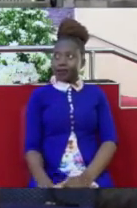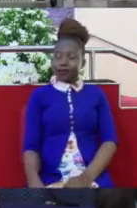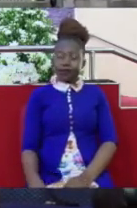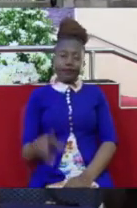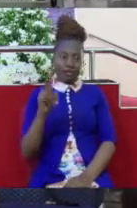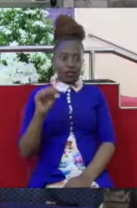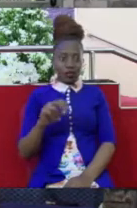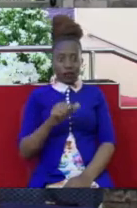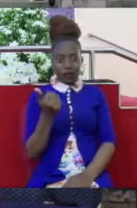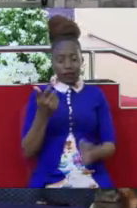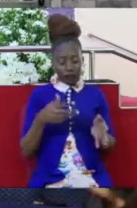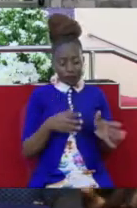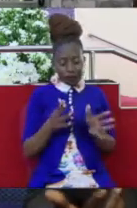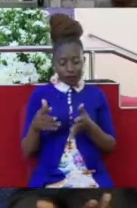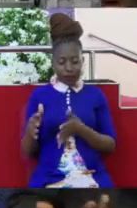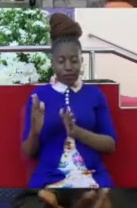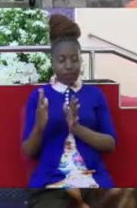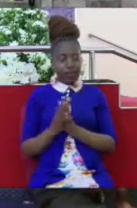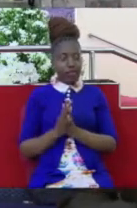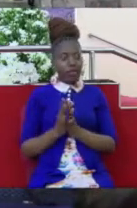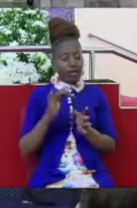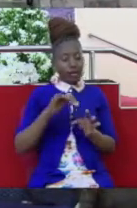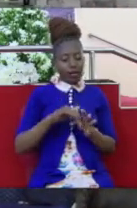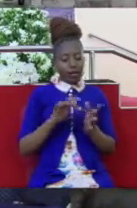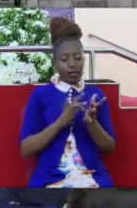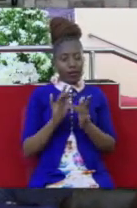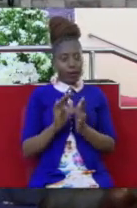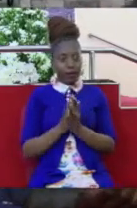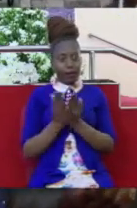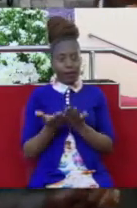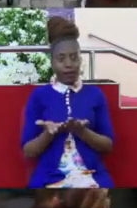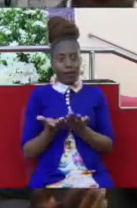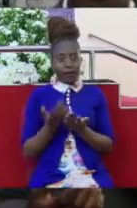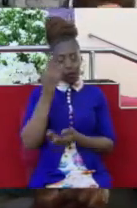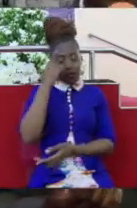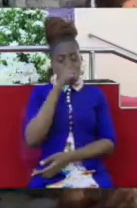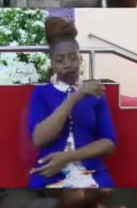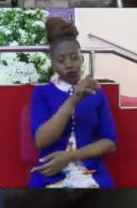opportunity hakuna nafasi nyingine in the Bible katika Biblia for you to